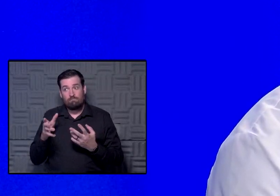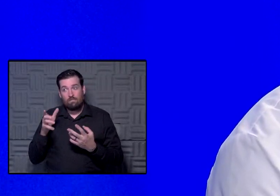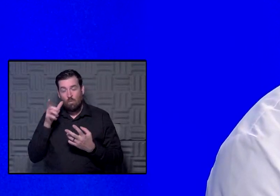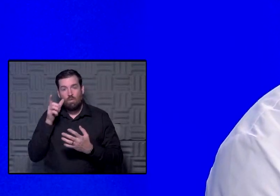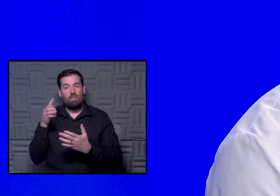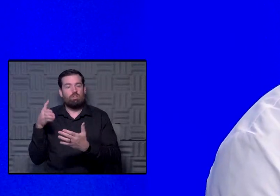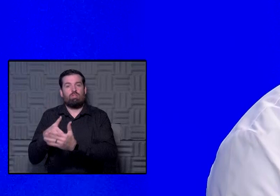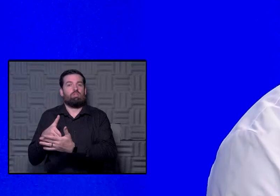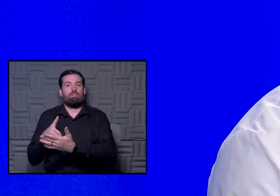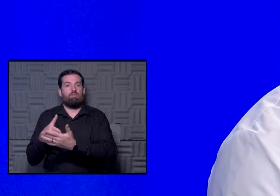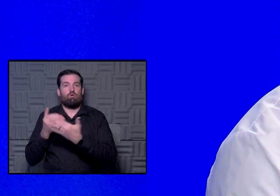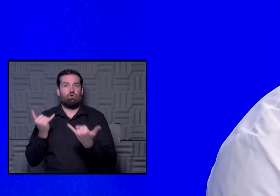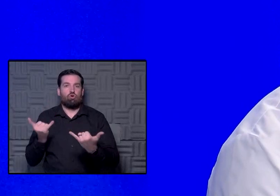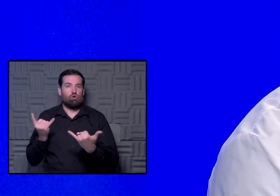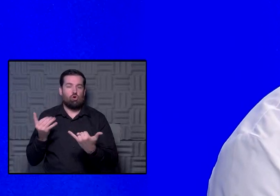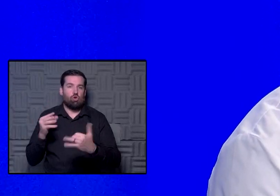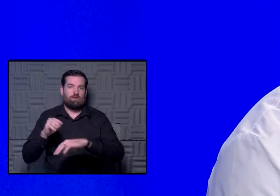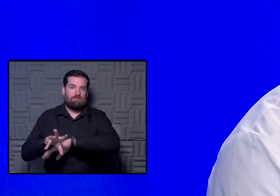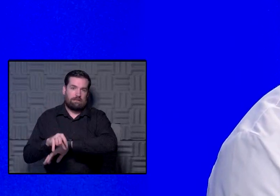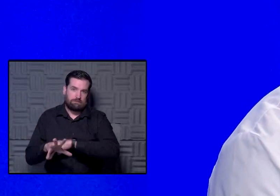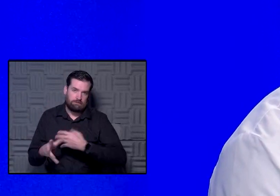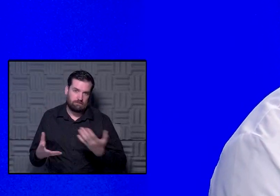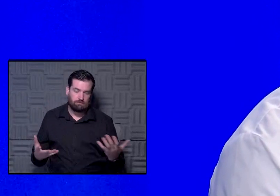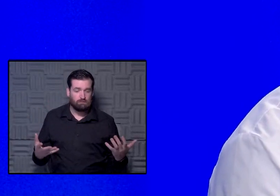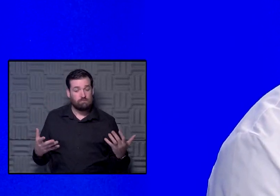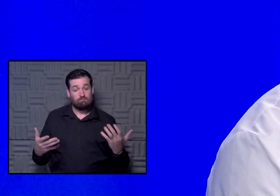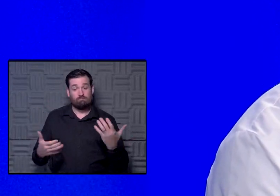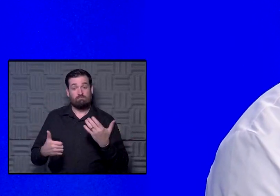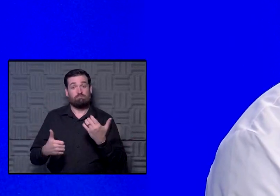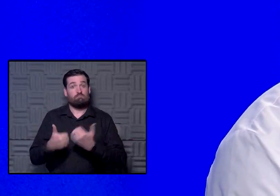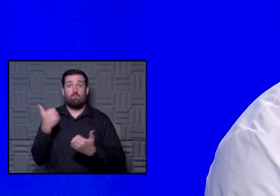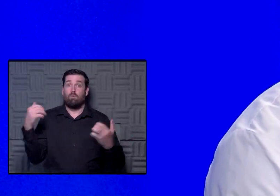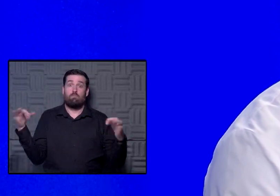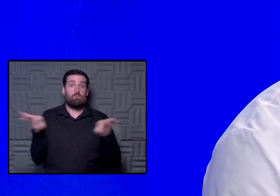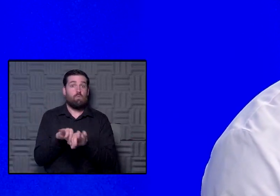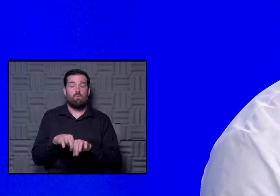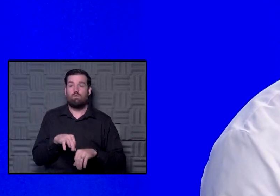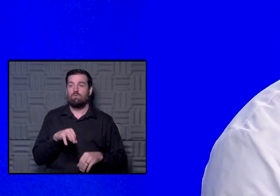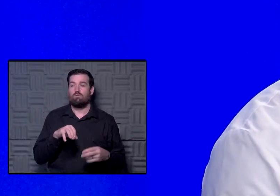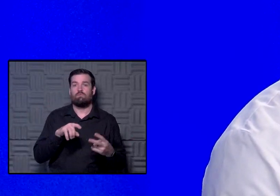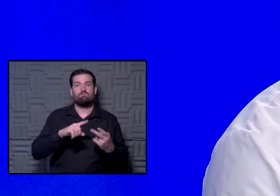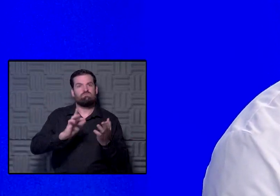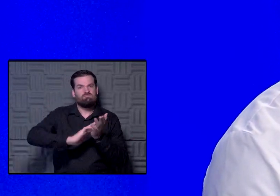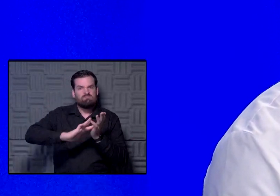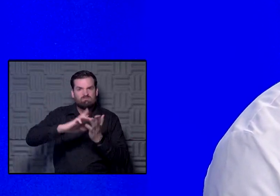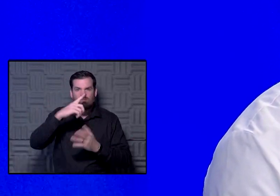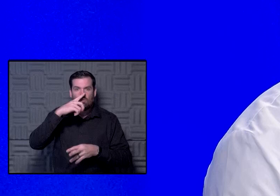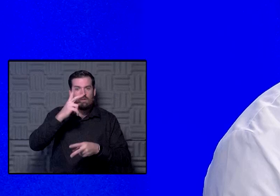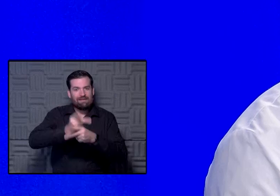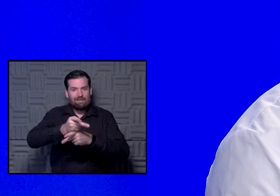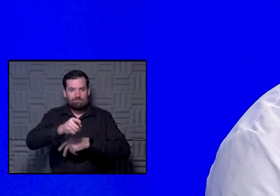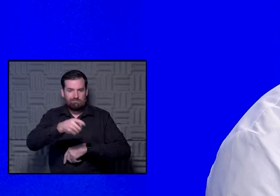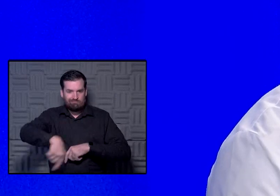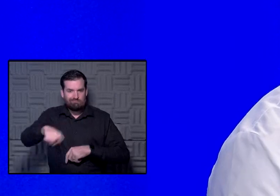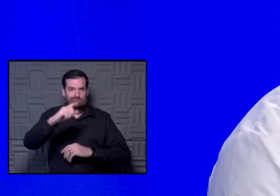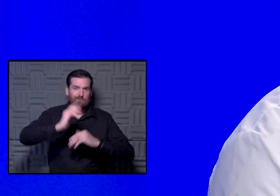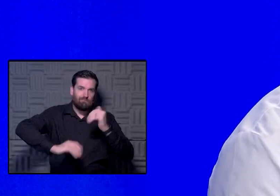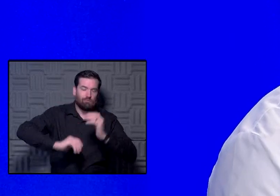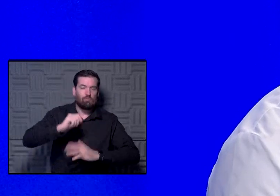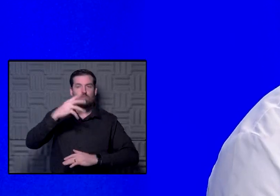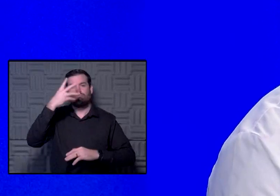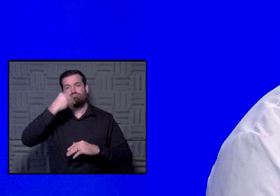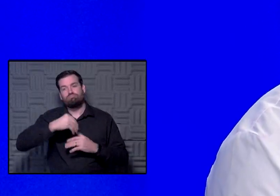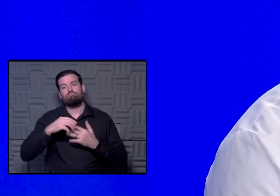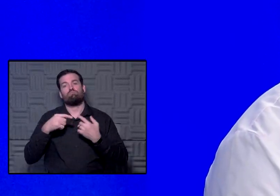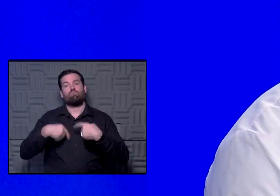current medical advice. But there's other more important critical drugs, such as drugs to keep people comfortable and sedated while